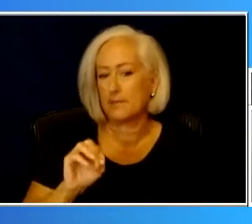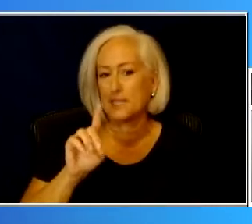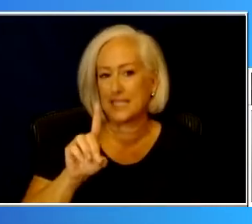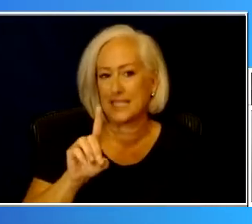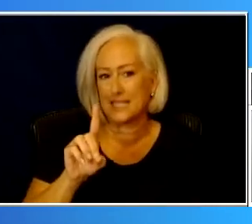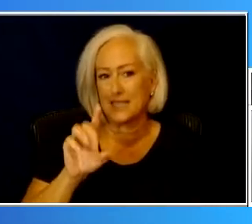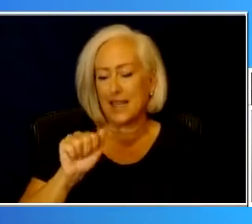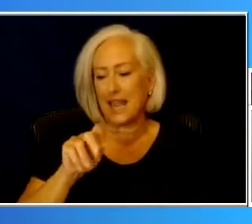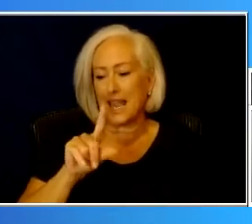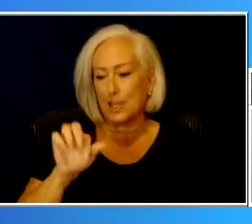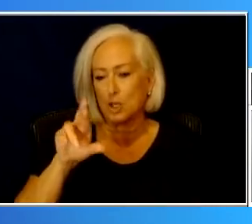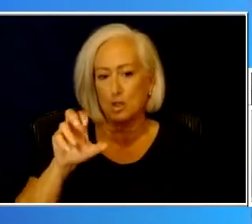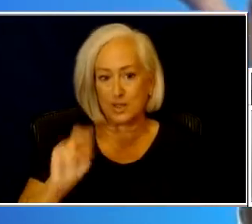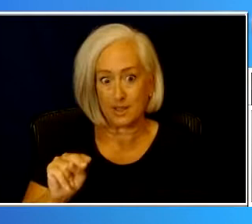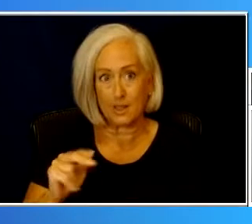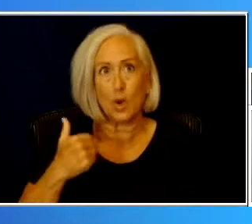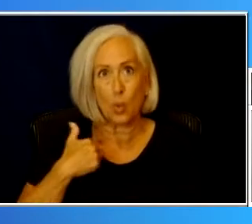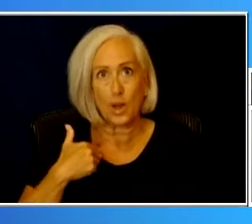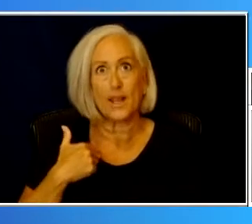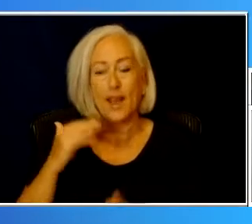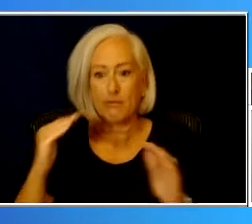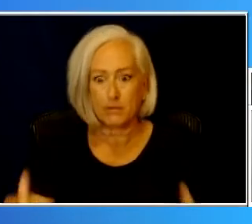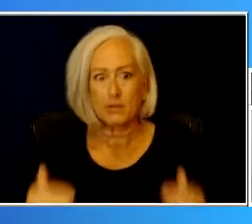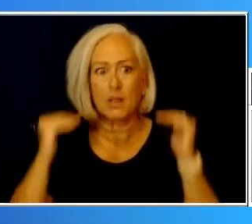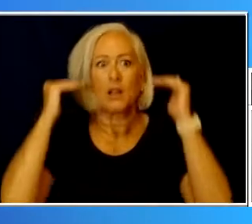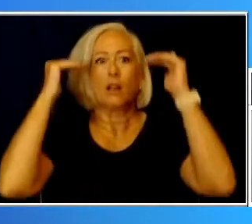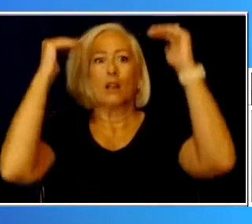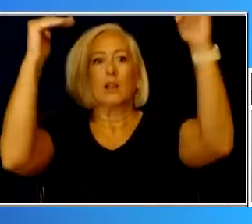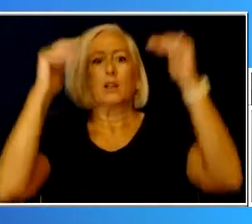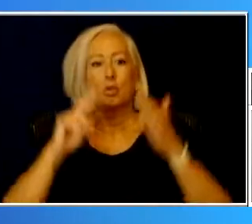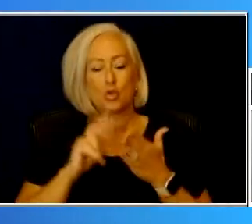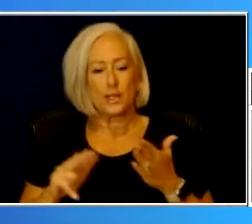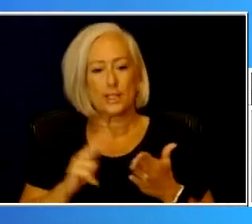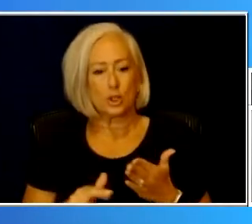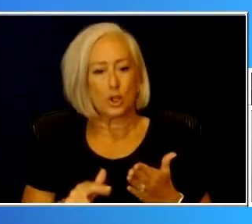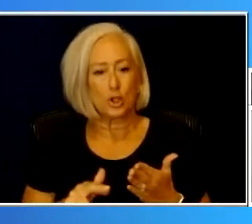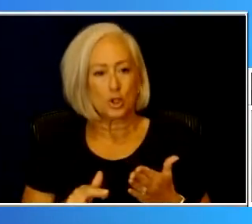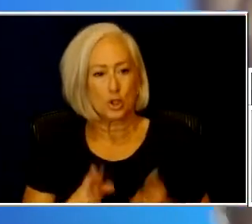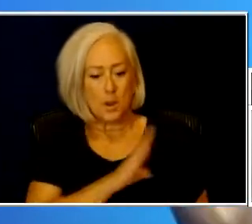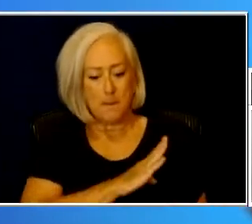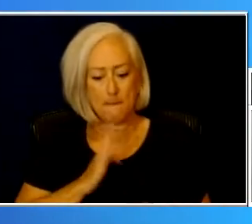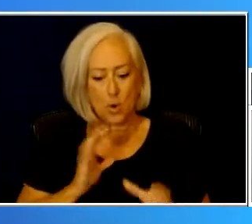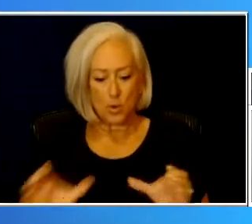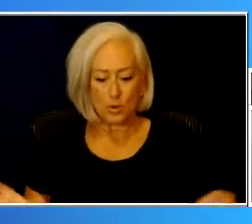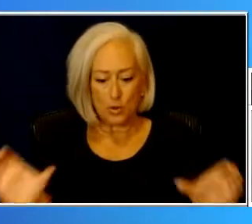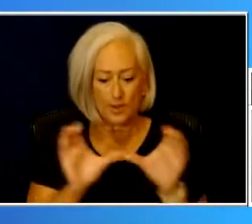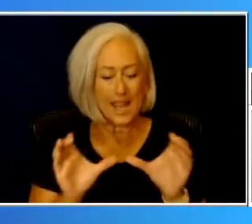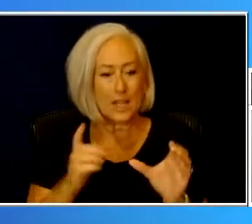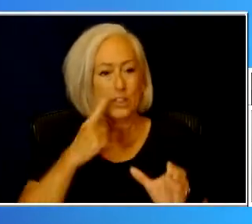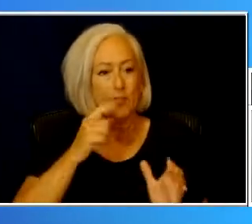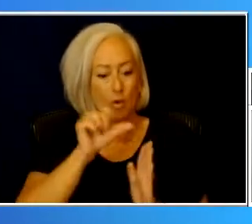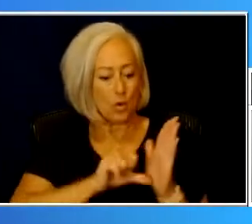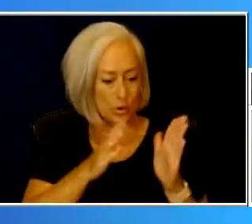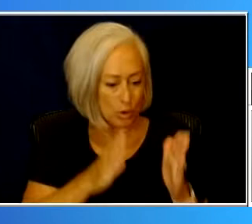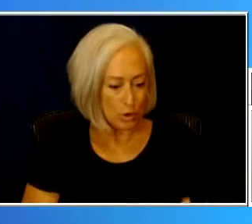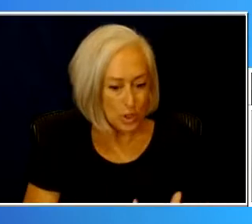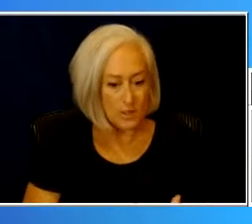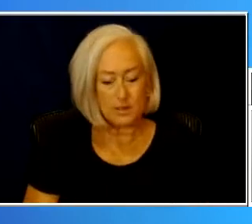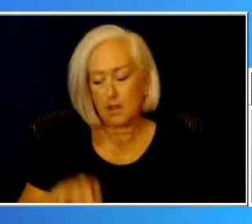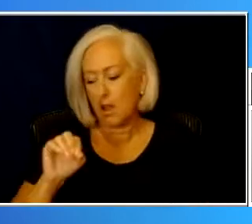caliber of research and the board certification of not only the surgeons, the medical oncologists,